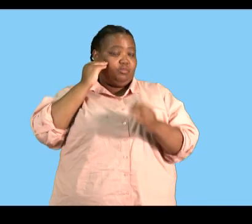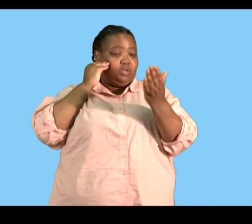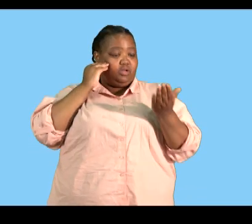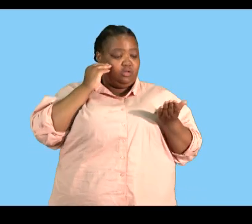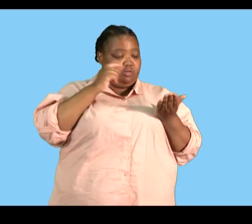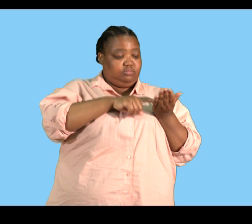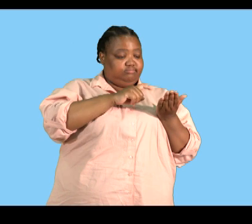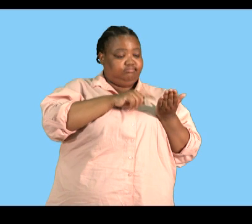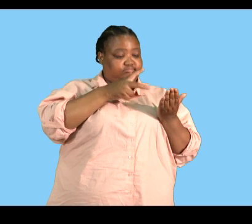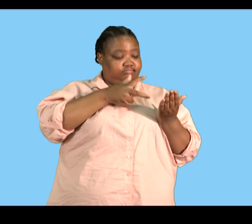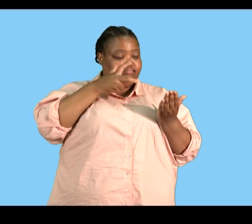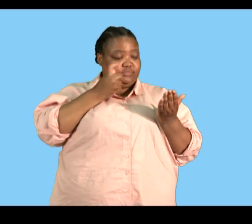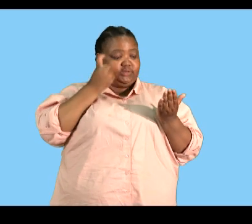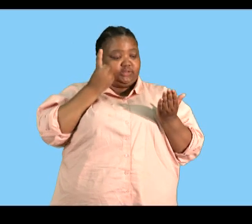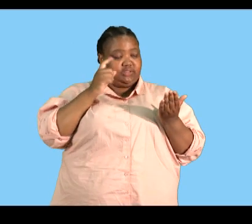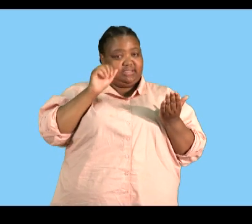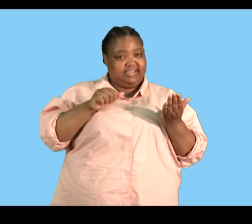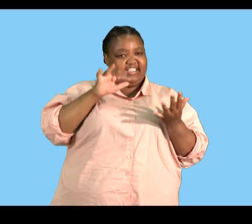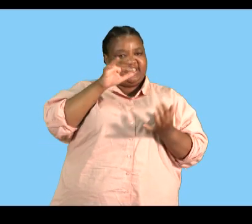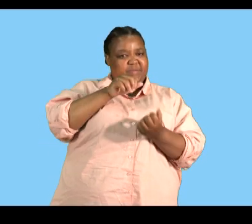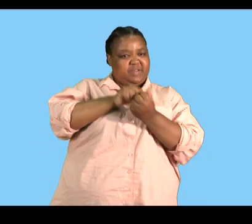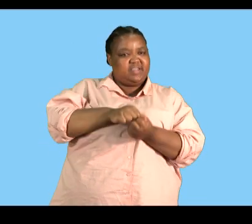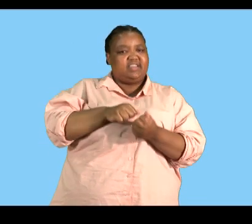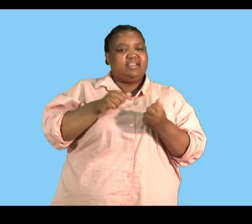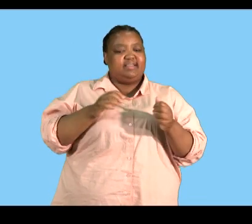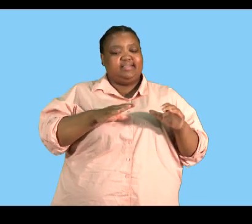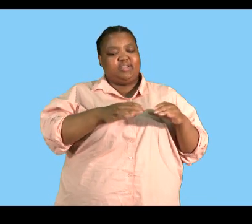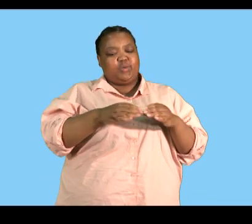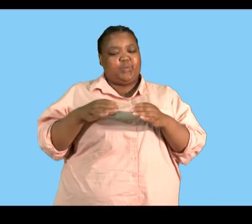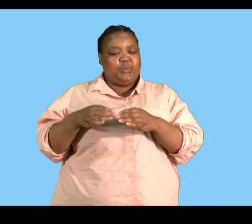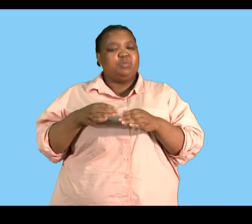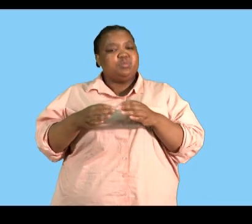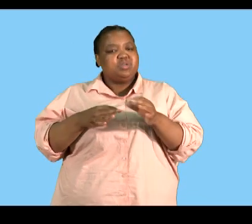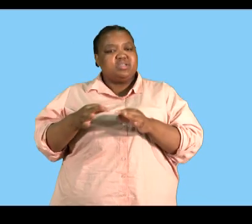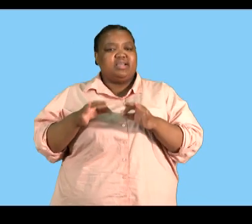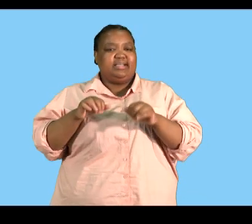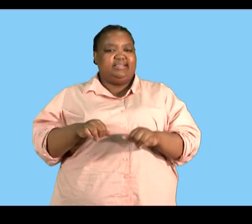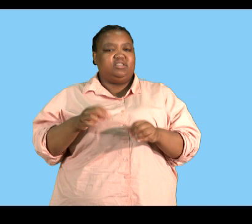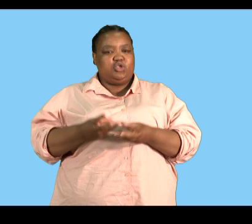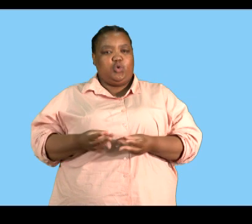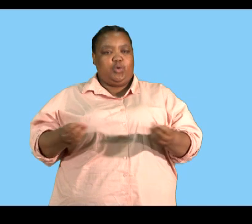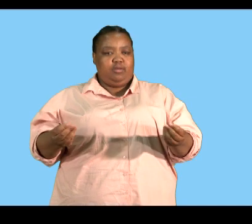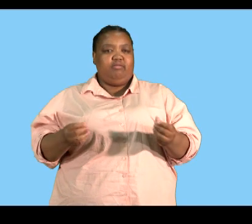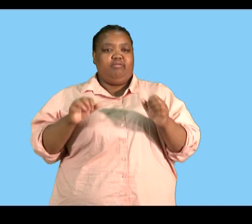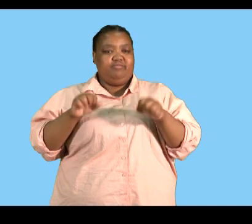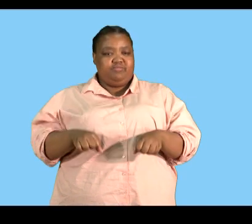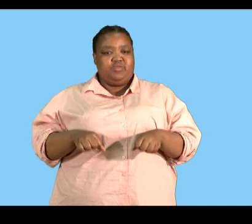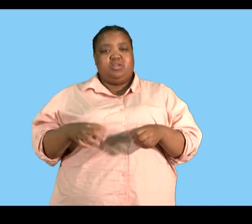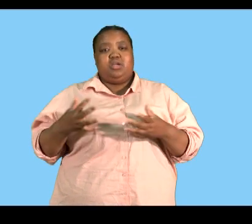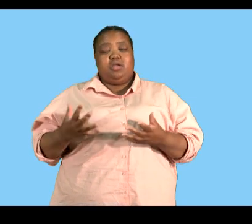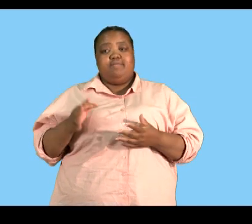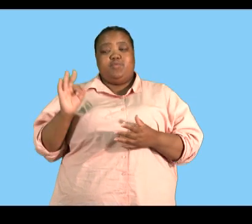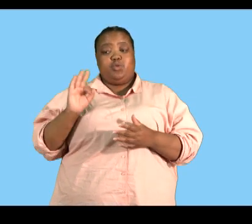given, where you'll have to interpret, summarize, classify, solve, or apply rules or formulas